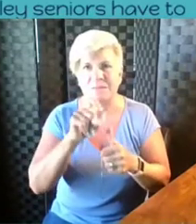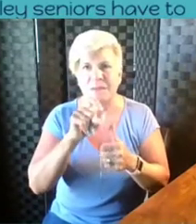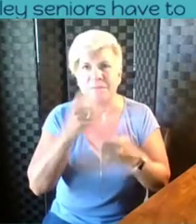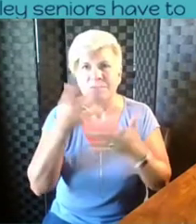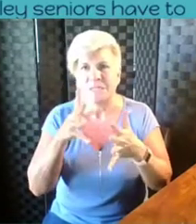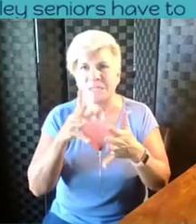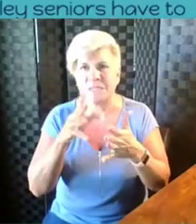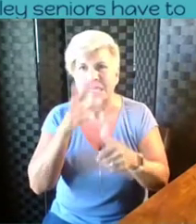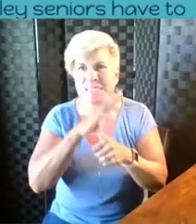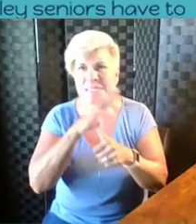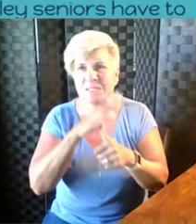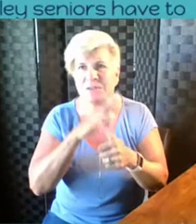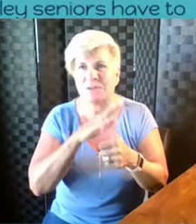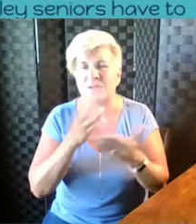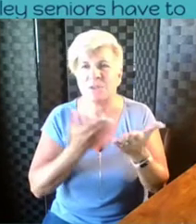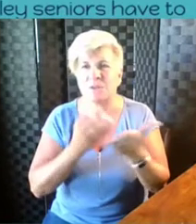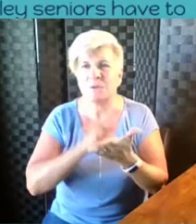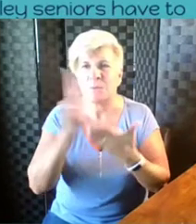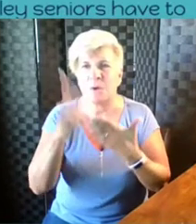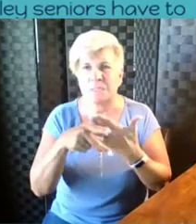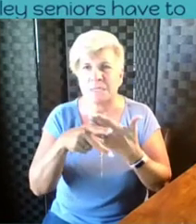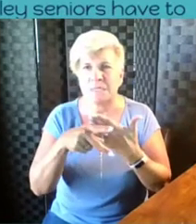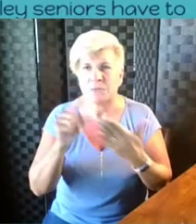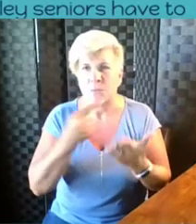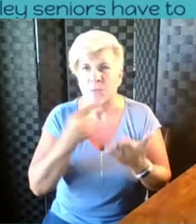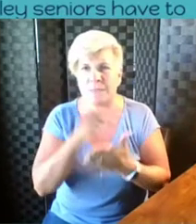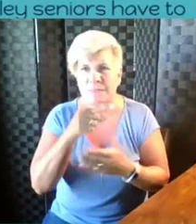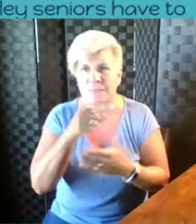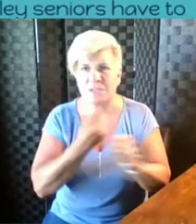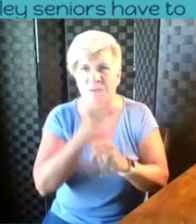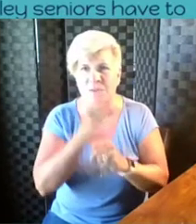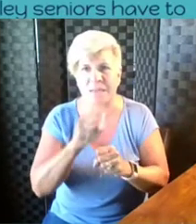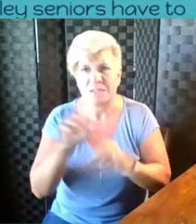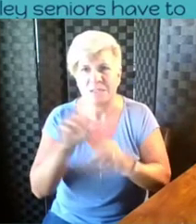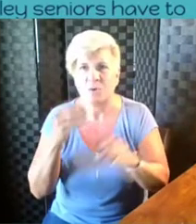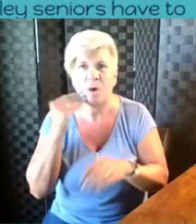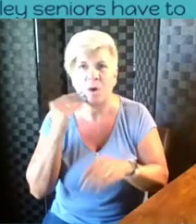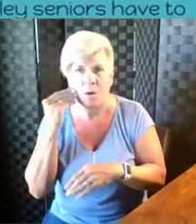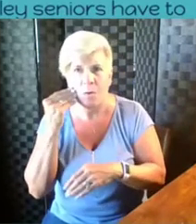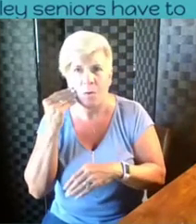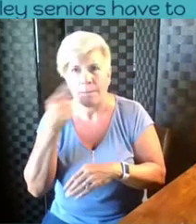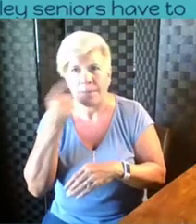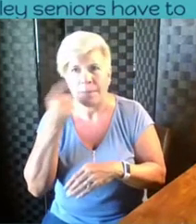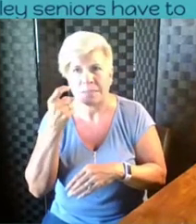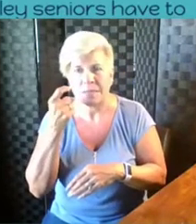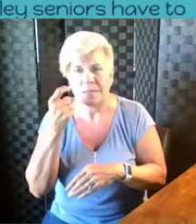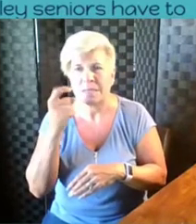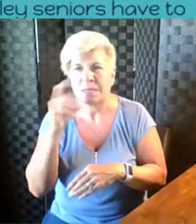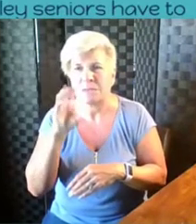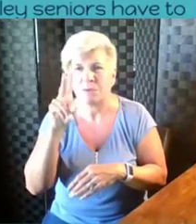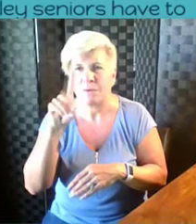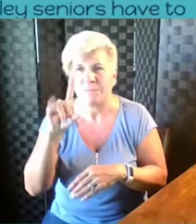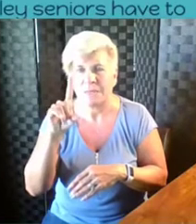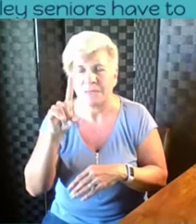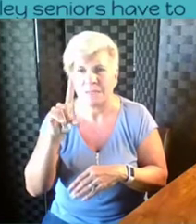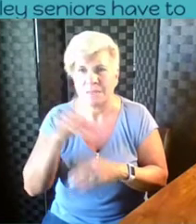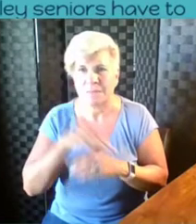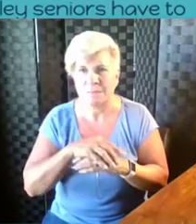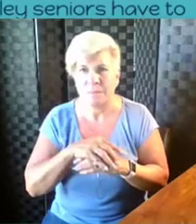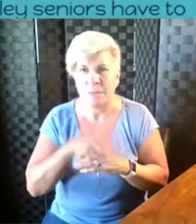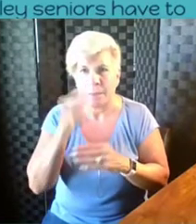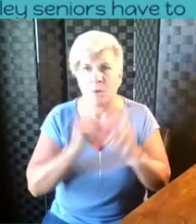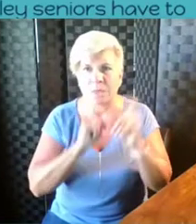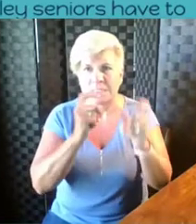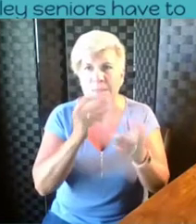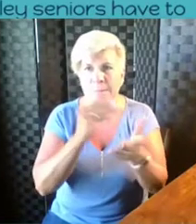senior service project to graduate. This year, seniors had to do the project from home because of the coronavirus, and the boys will give the